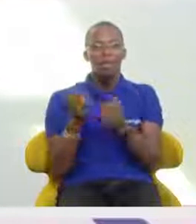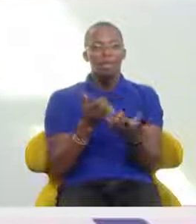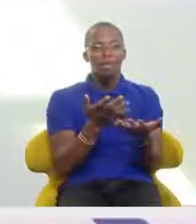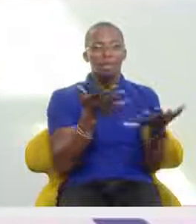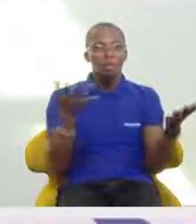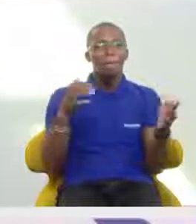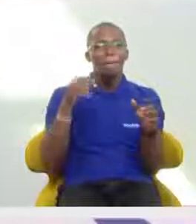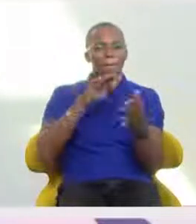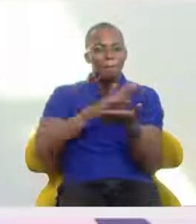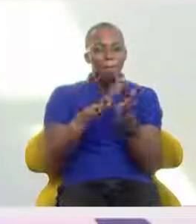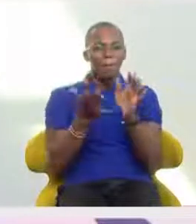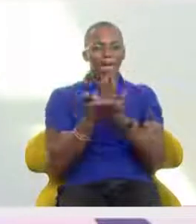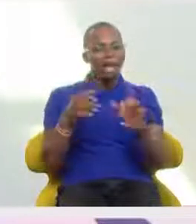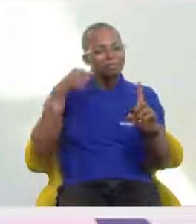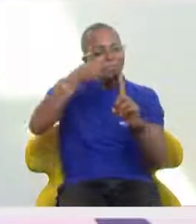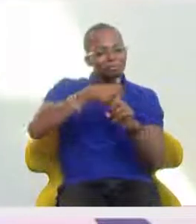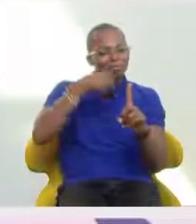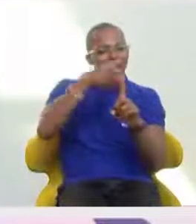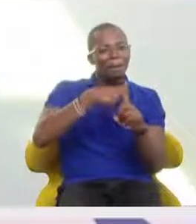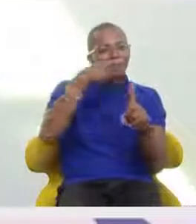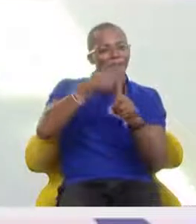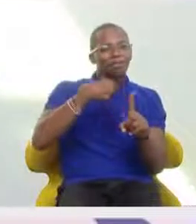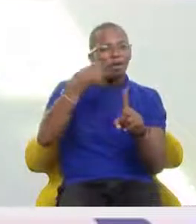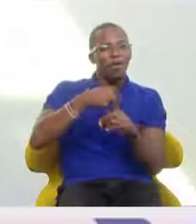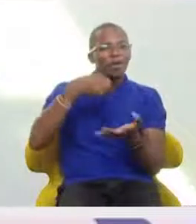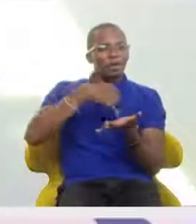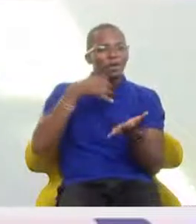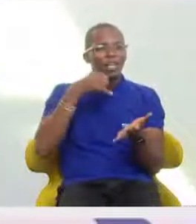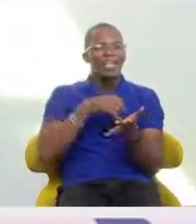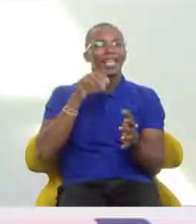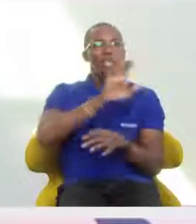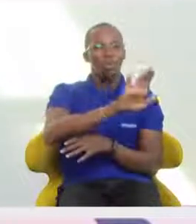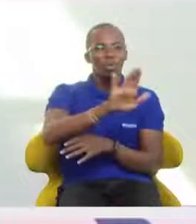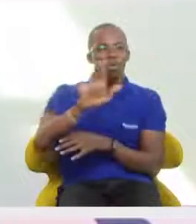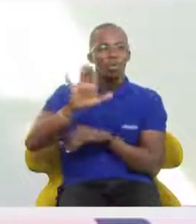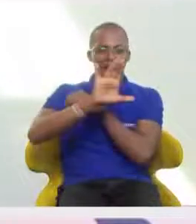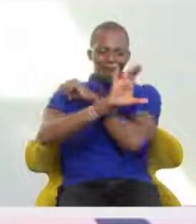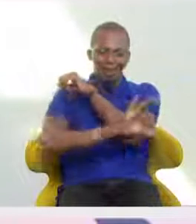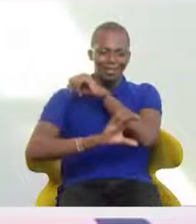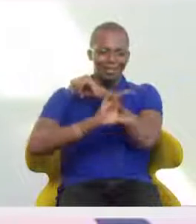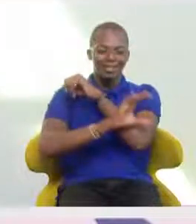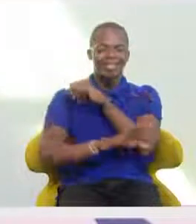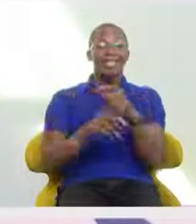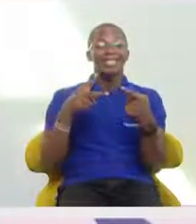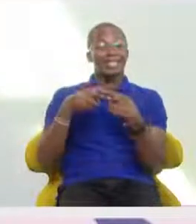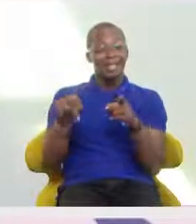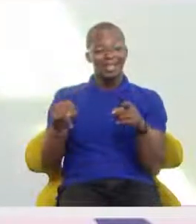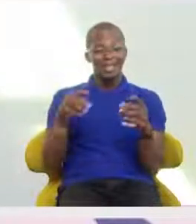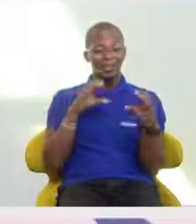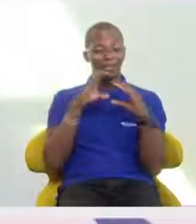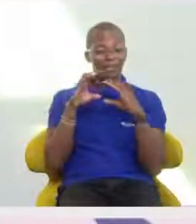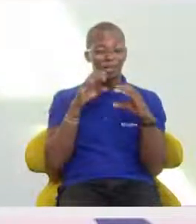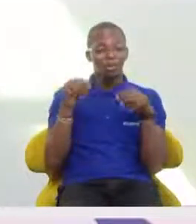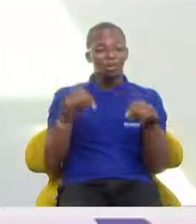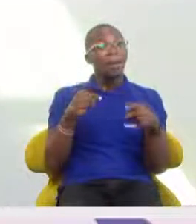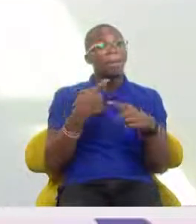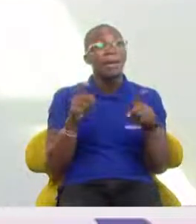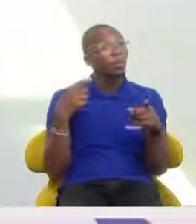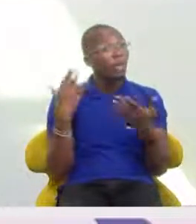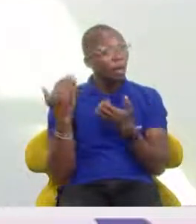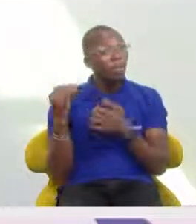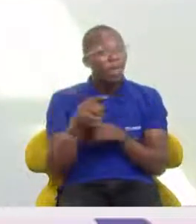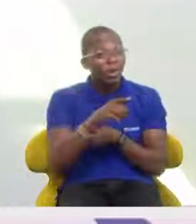We appreciate you being here today, and I want to say welcome to Nairobi. And thank you, MasterCard Foundation, for making this possible for